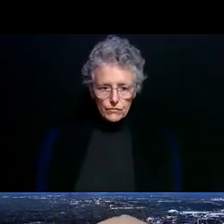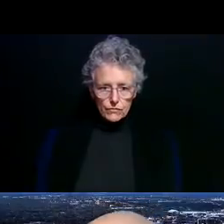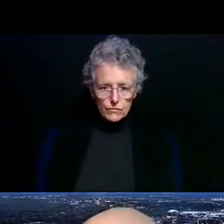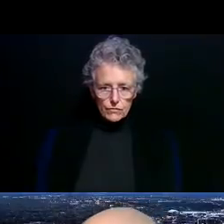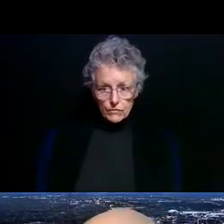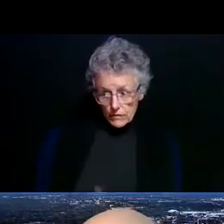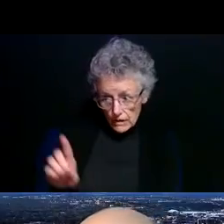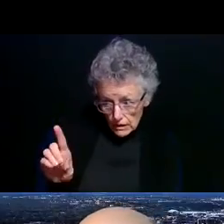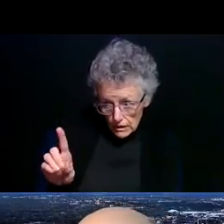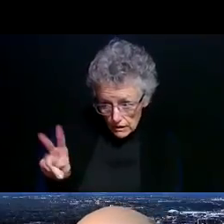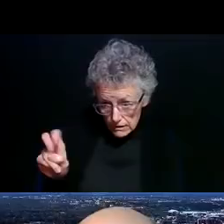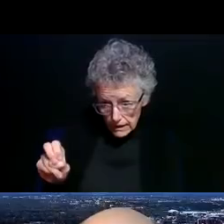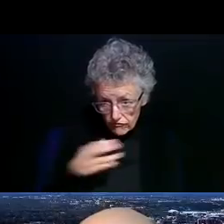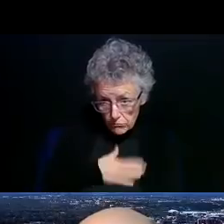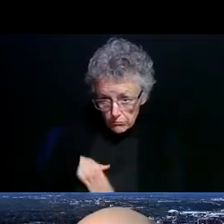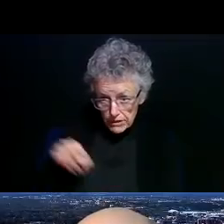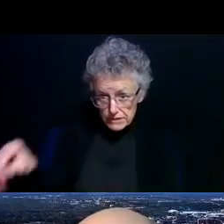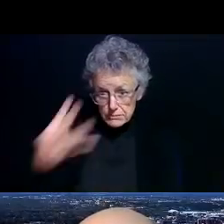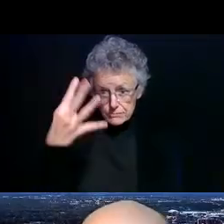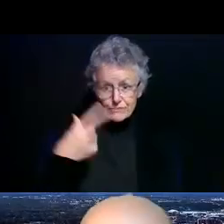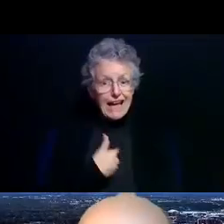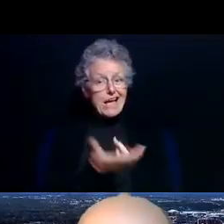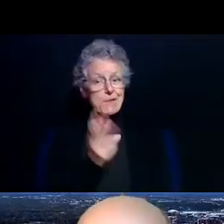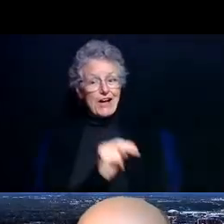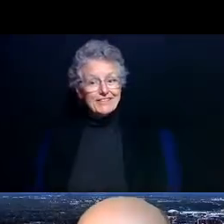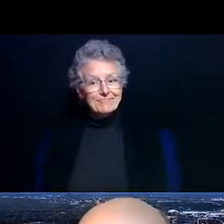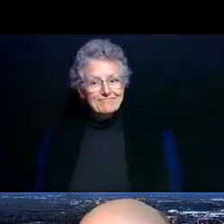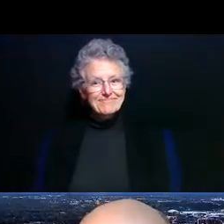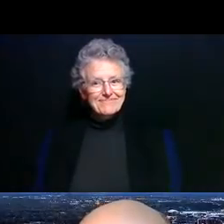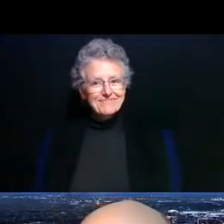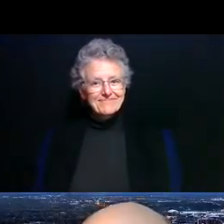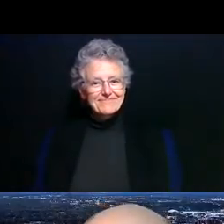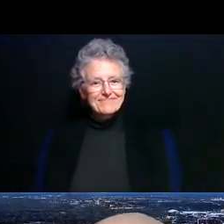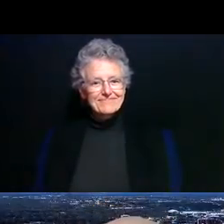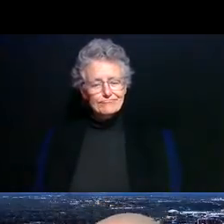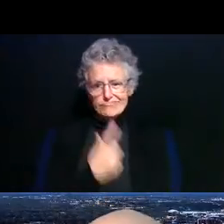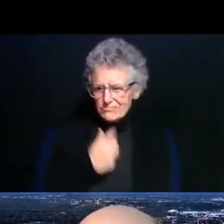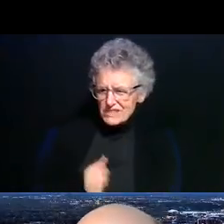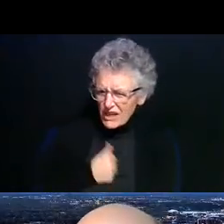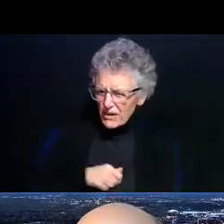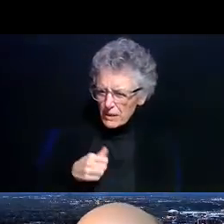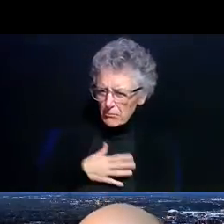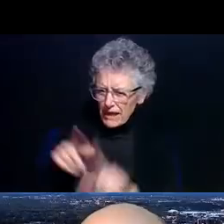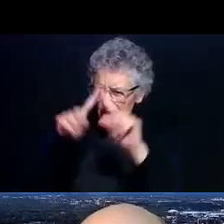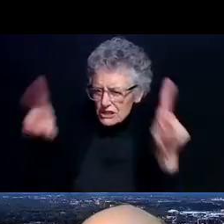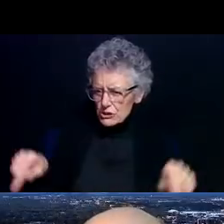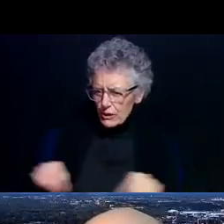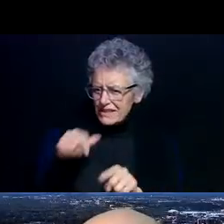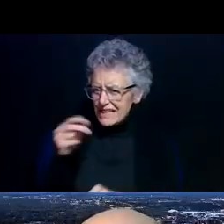Dave can come back on. I'm on. Oh, okay, apologies, I can't. My screen doesn't quite see